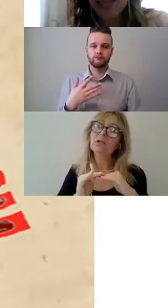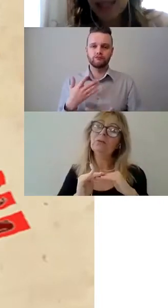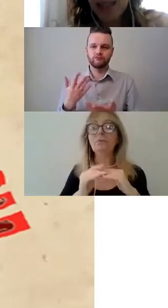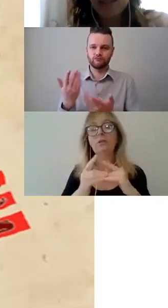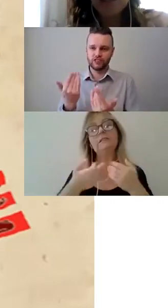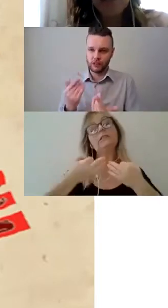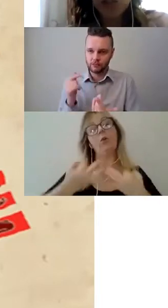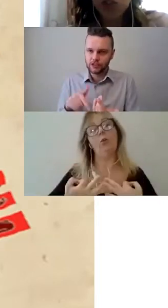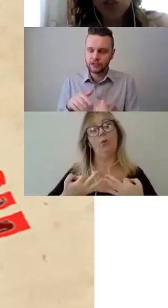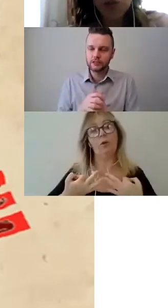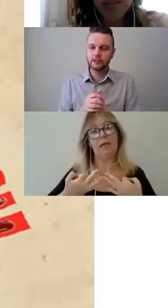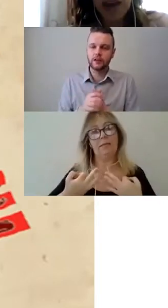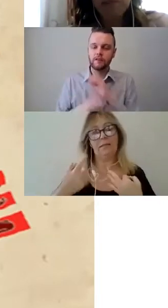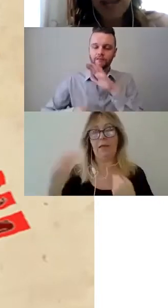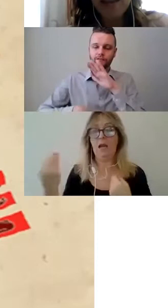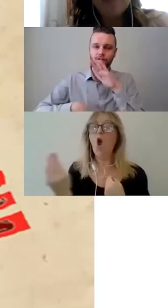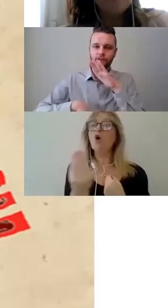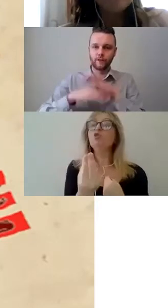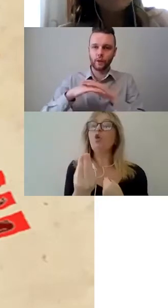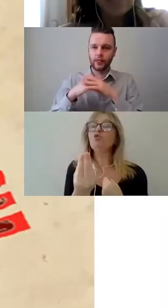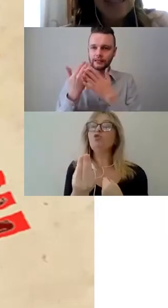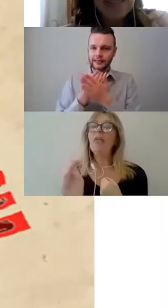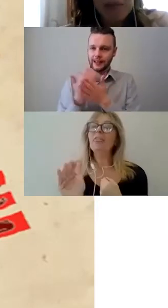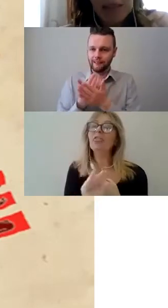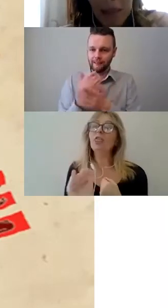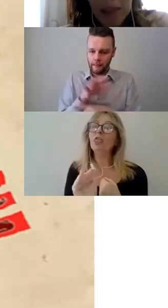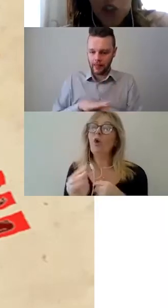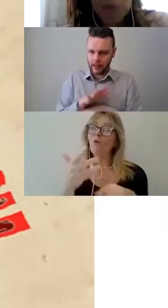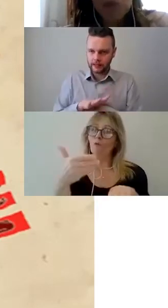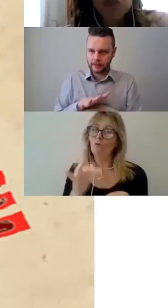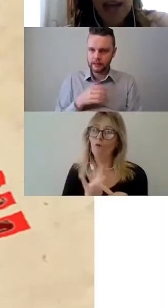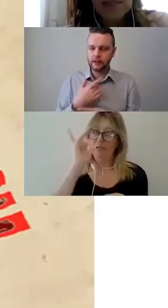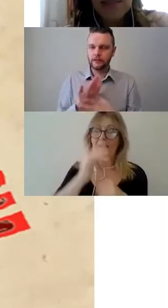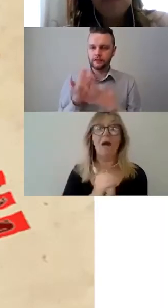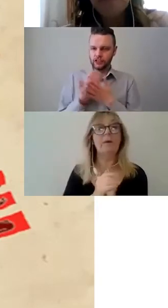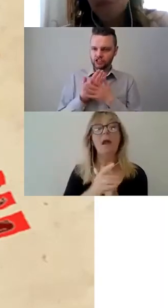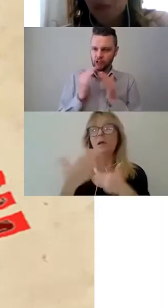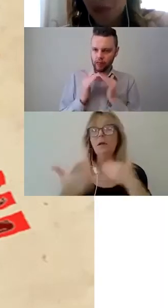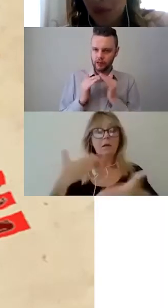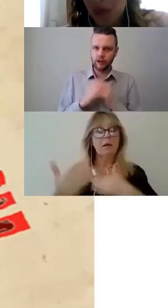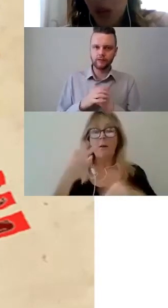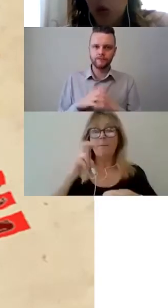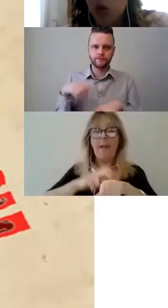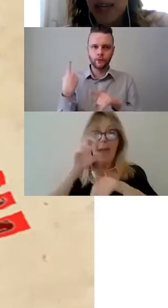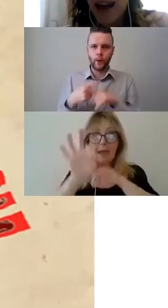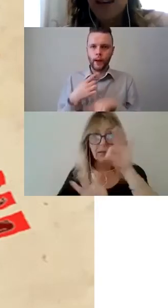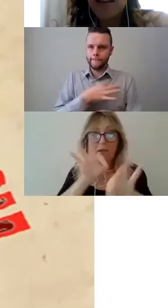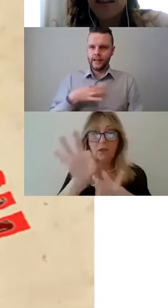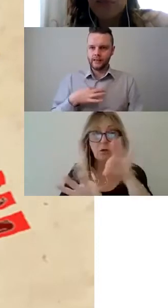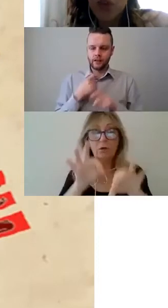a fully safe place and shelter, urgent medical